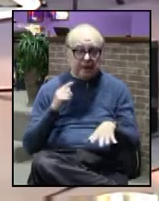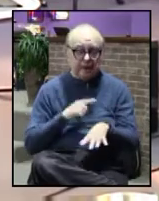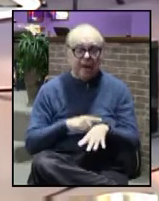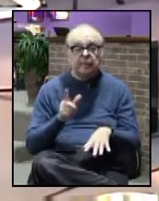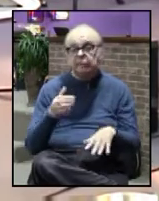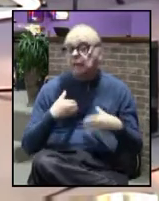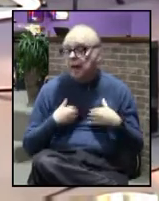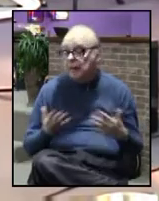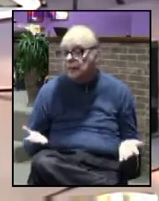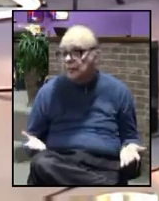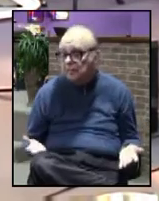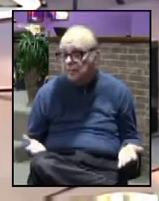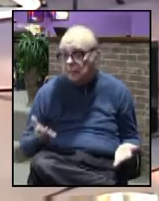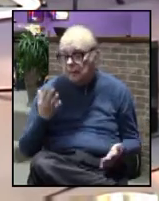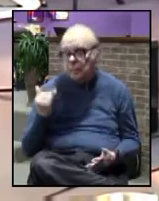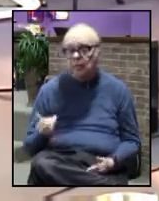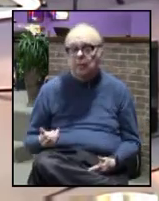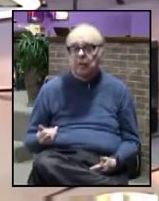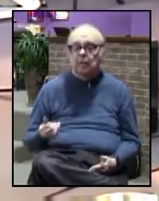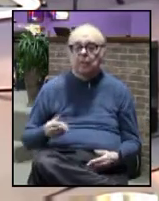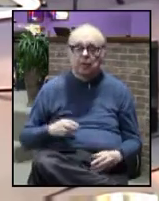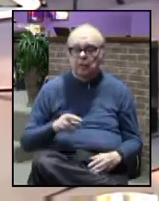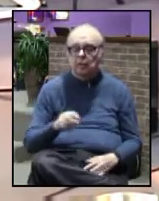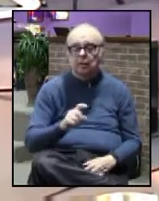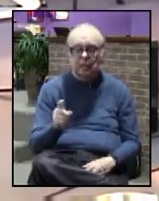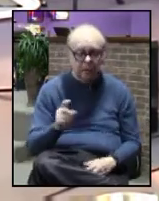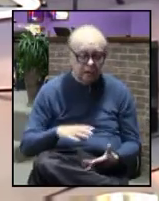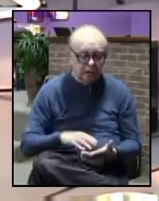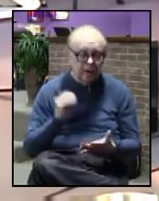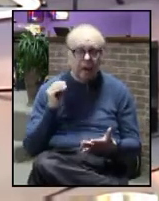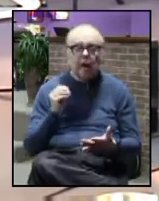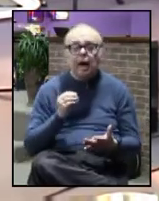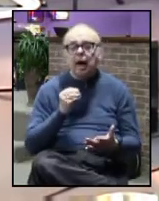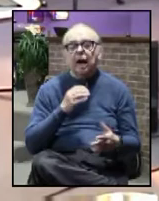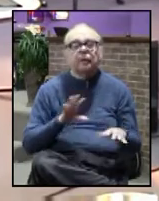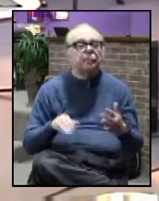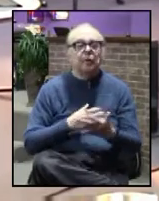got? Because you're running around trying to find out how to do